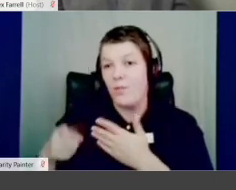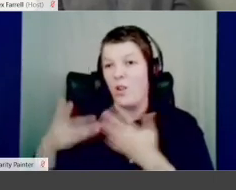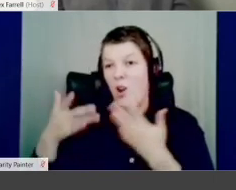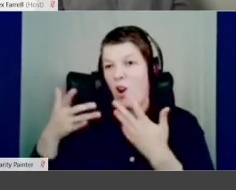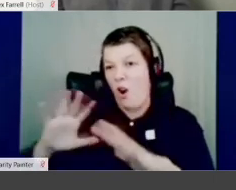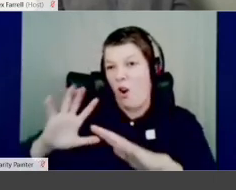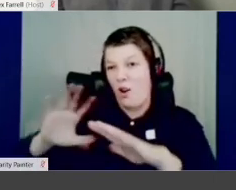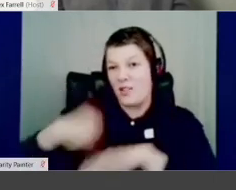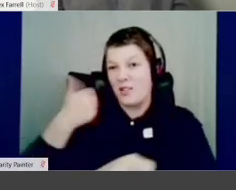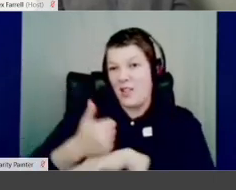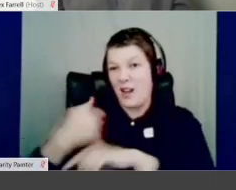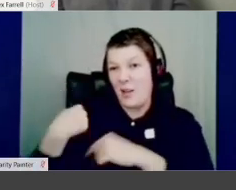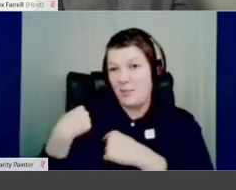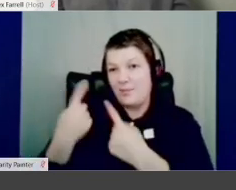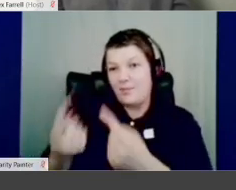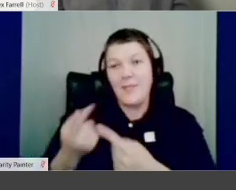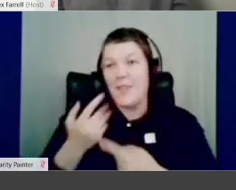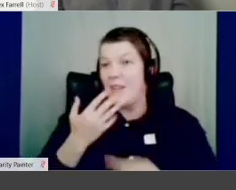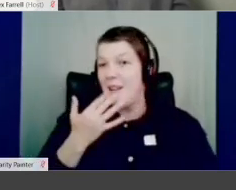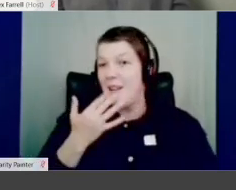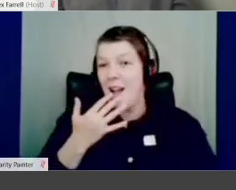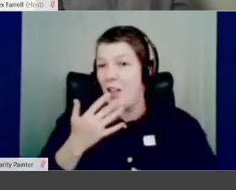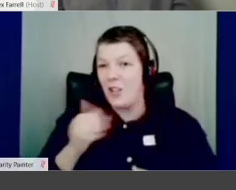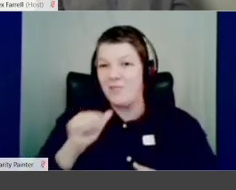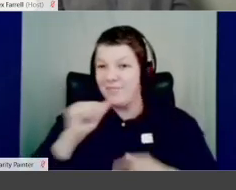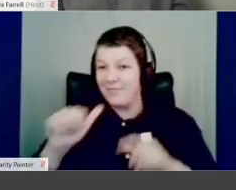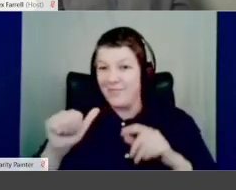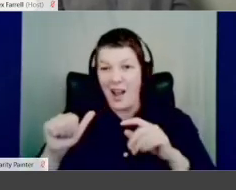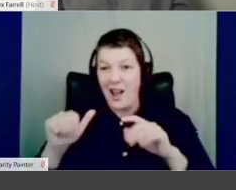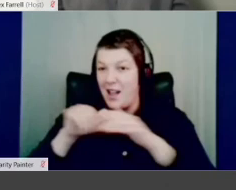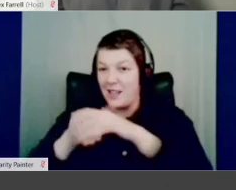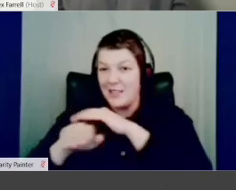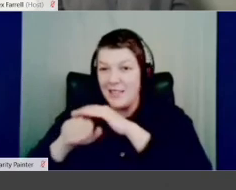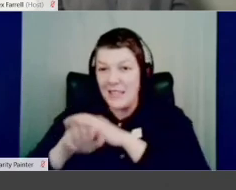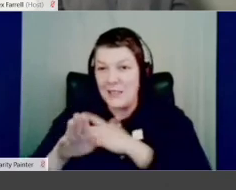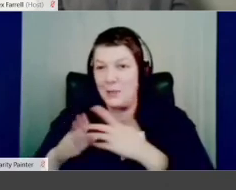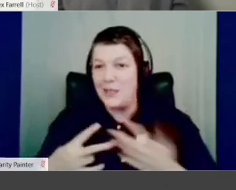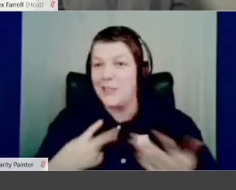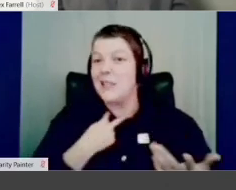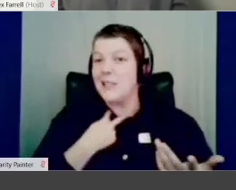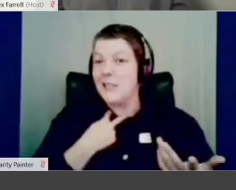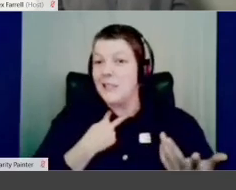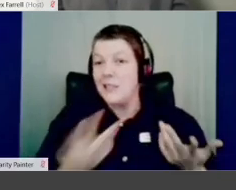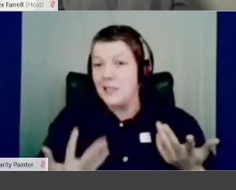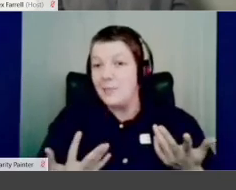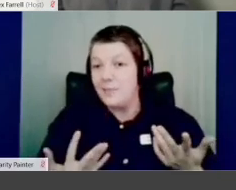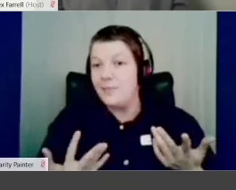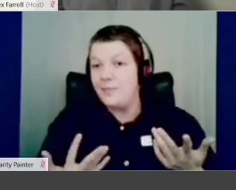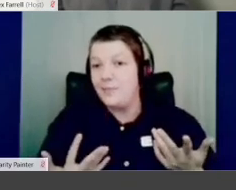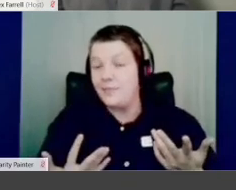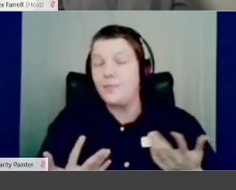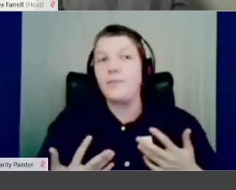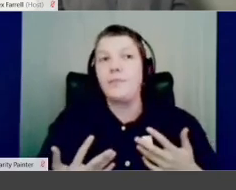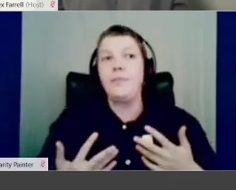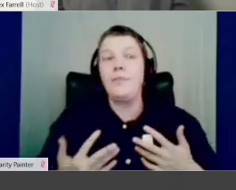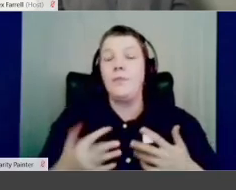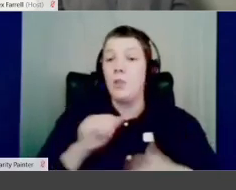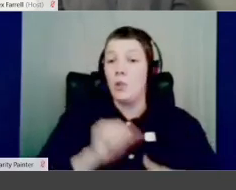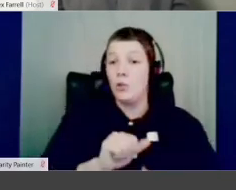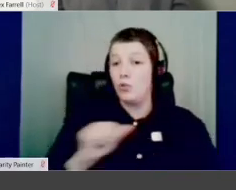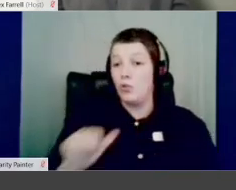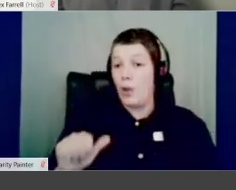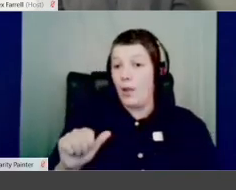then the one, so the big difference between AA and AAA is how much contrast there is on text that you're